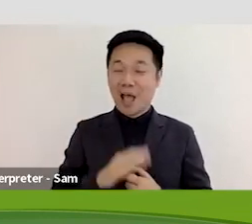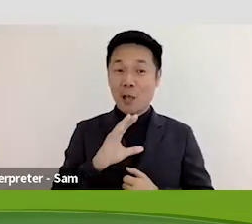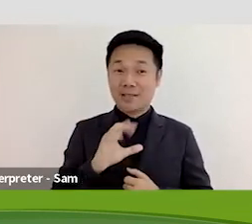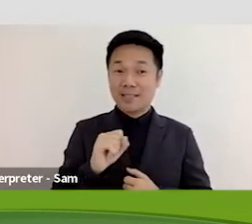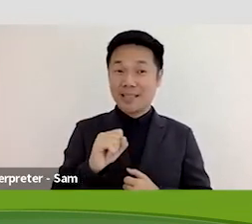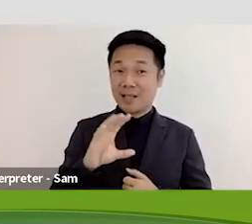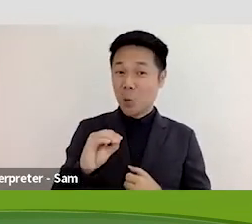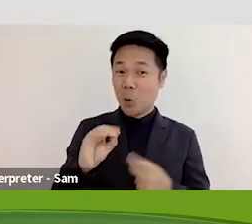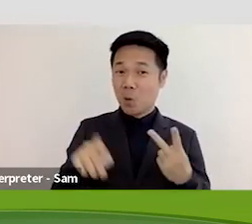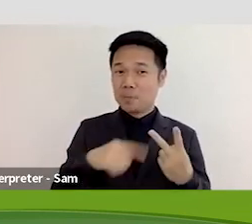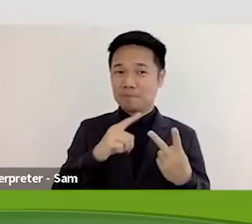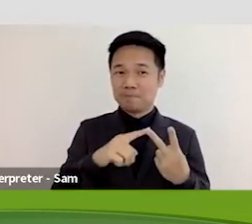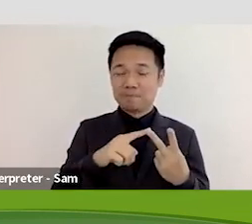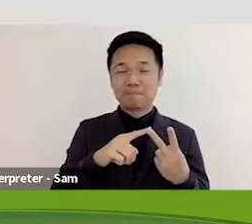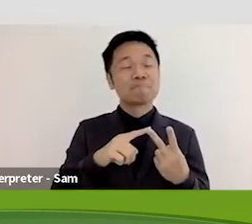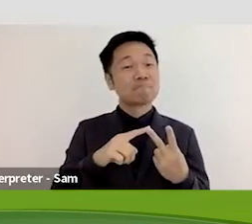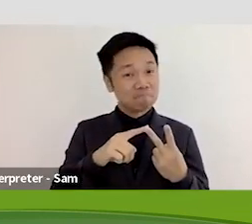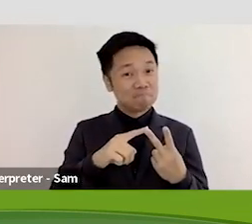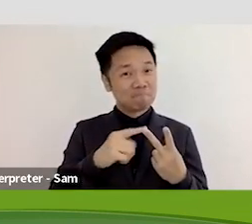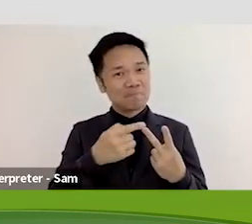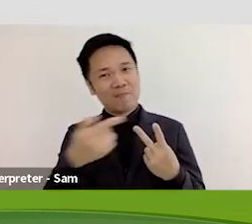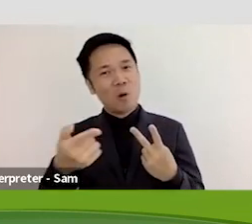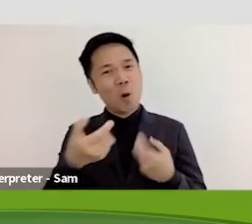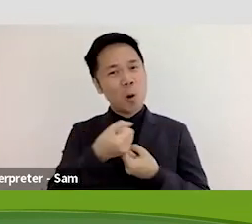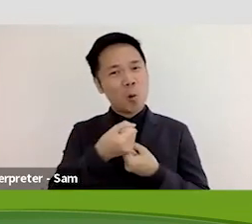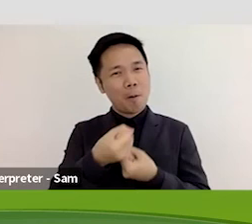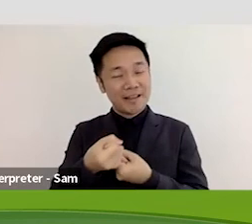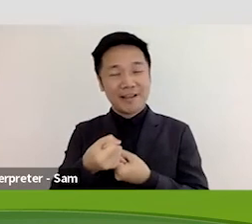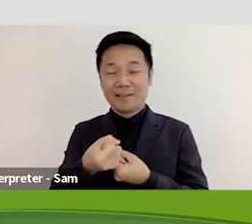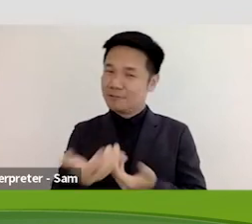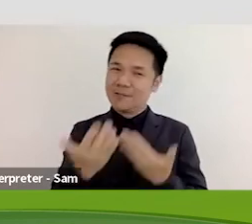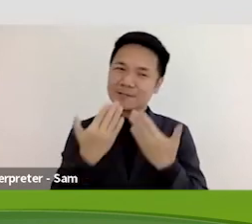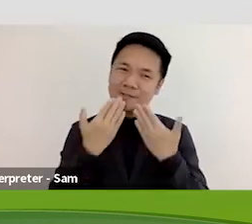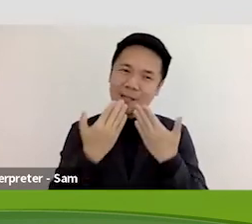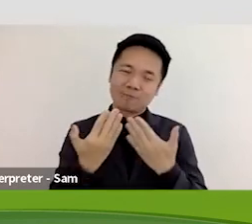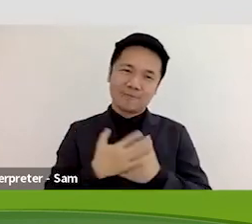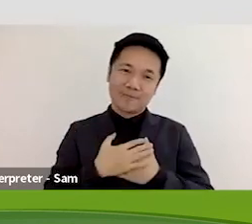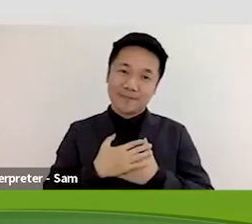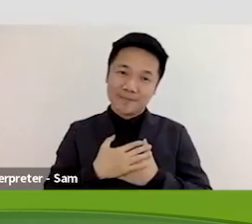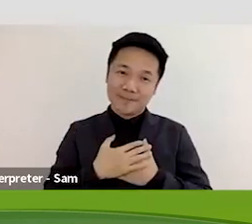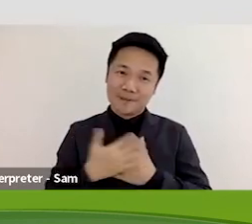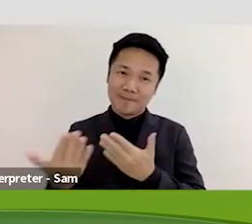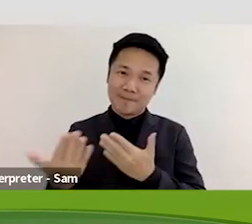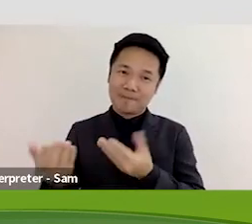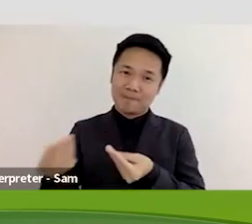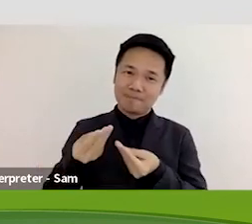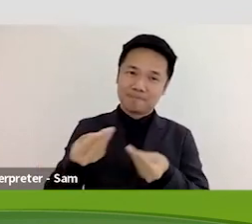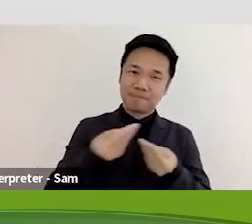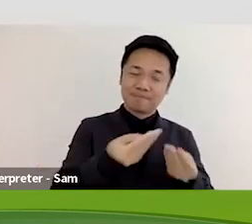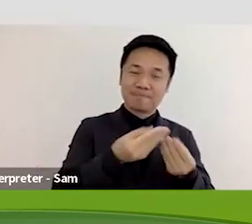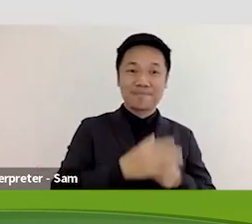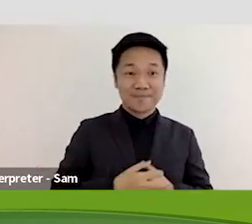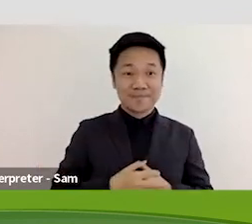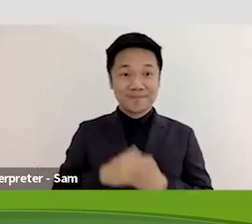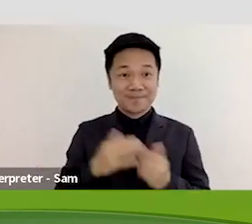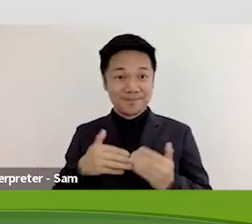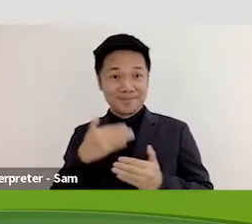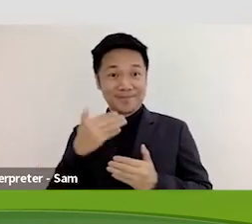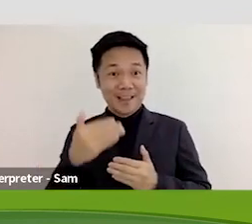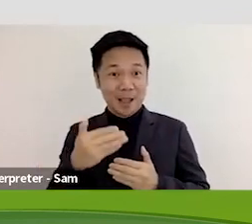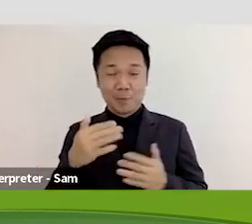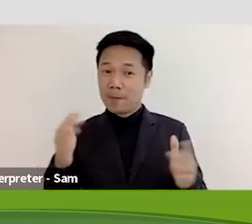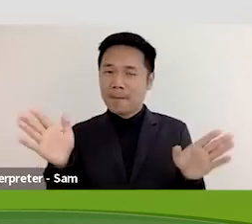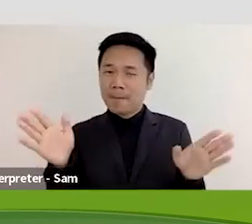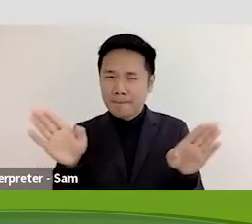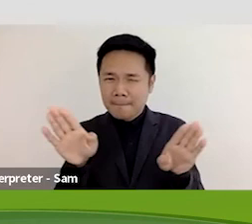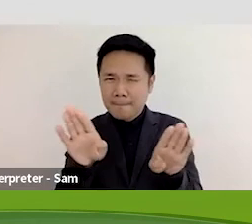society organizations representatives for providing your contributions. Before moving this session to a close, we would